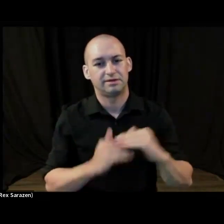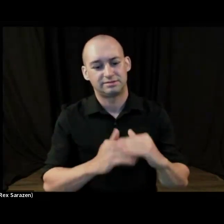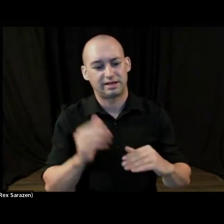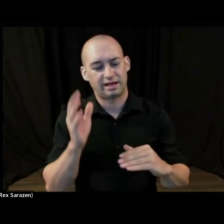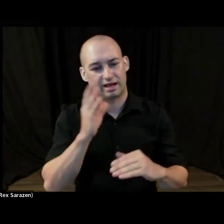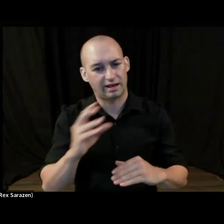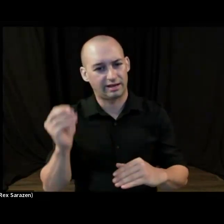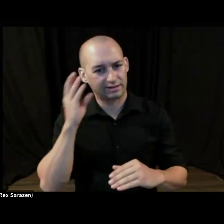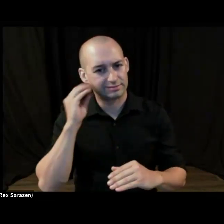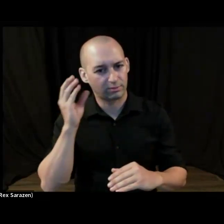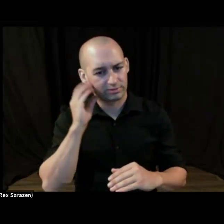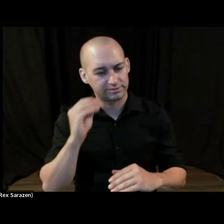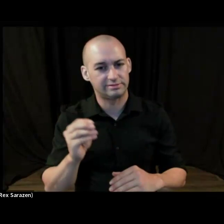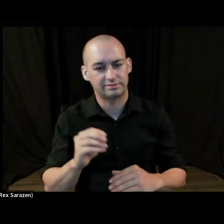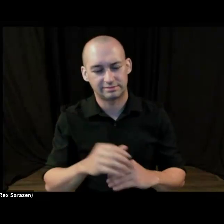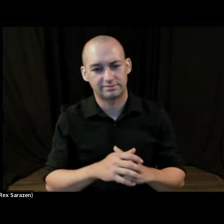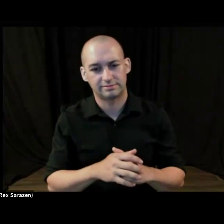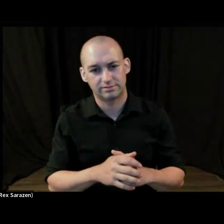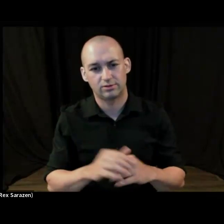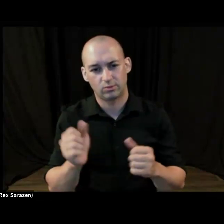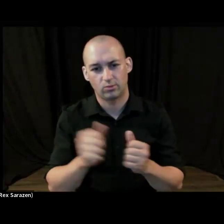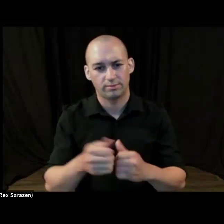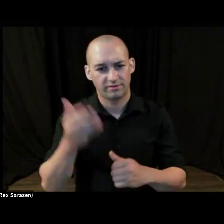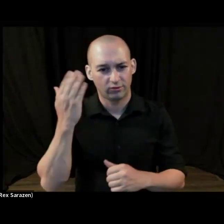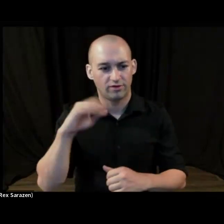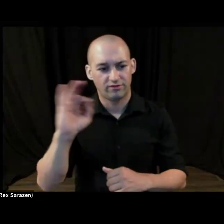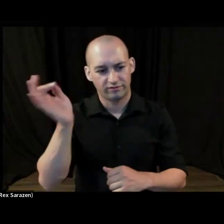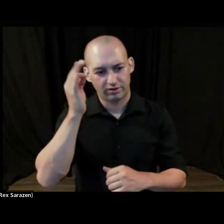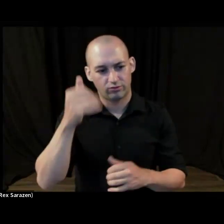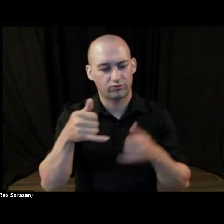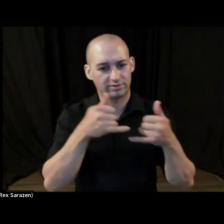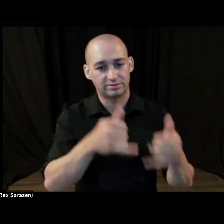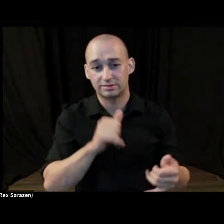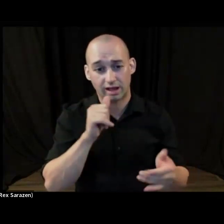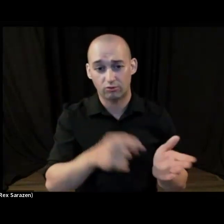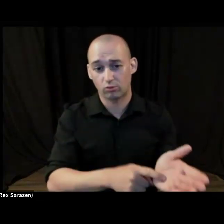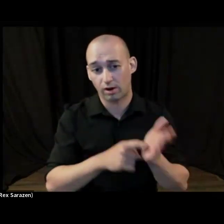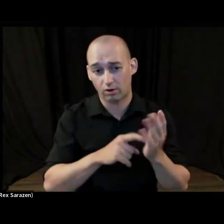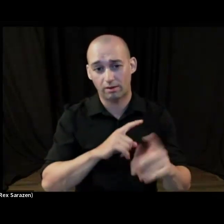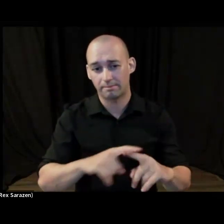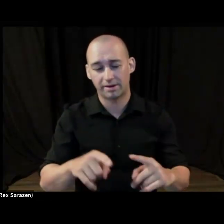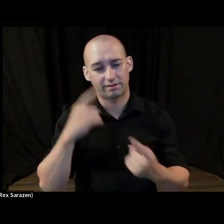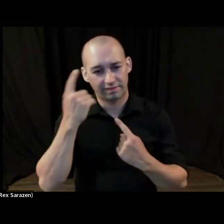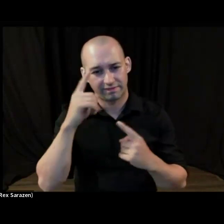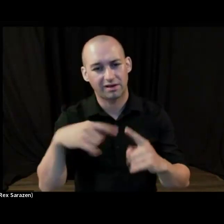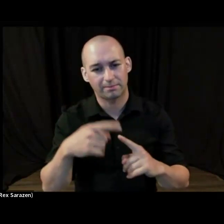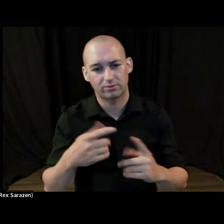better with previous federal grants. It's not a requirement, but it's just something to think about as you're